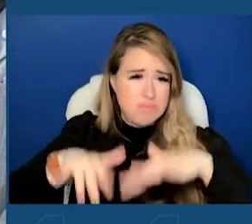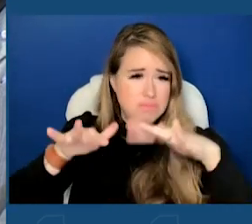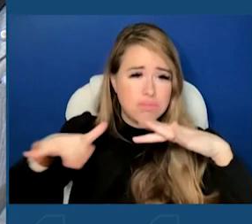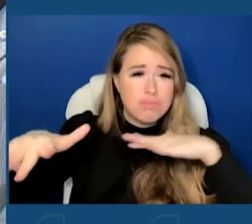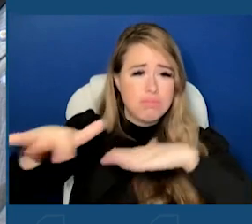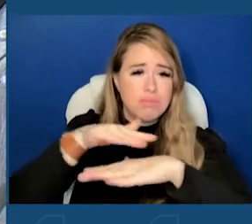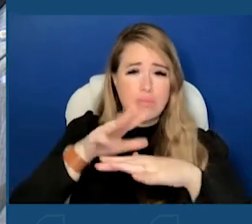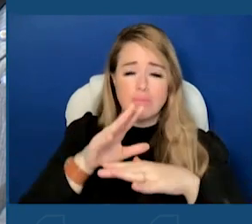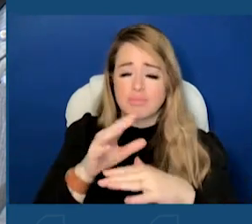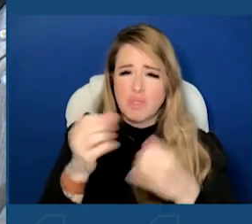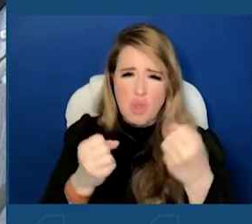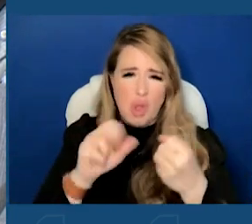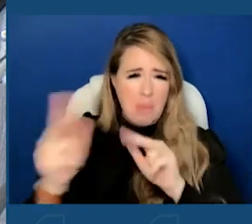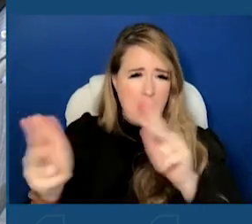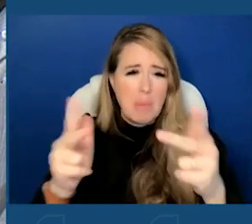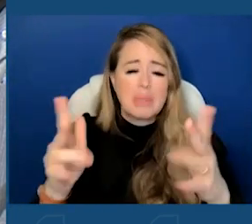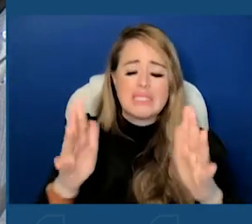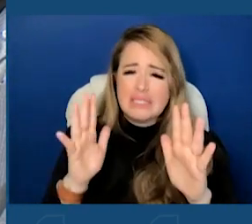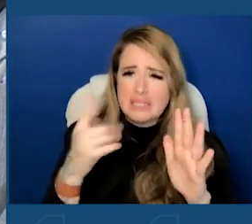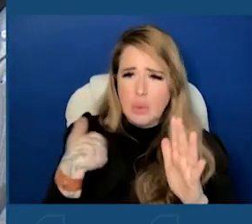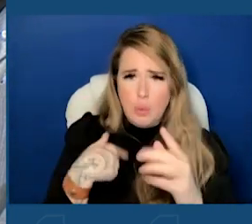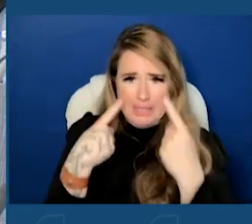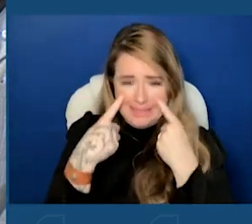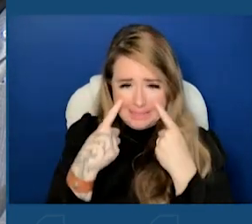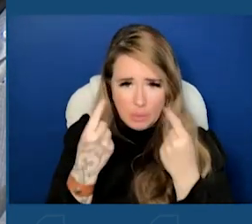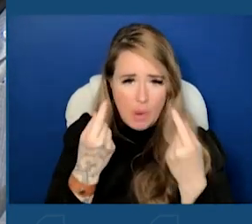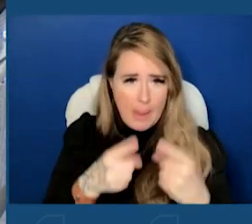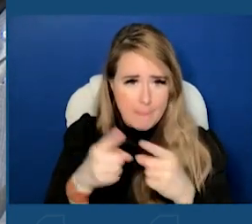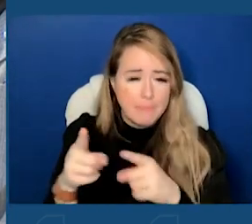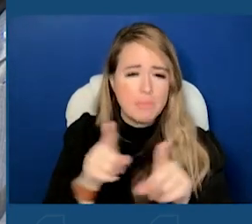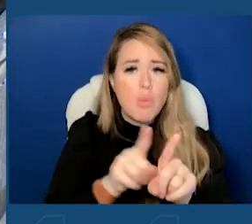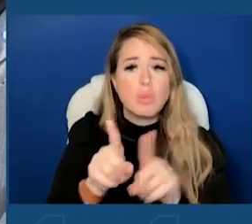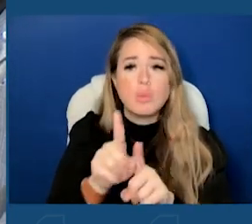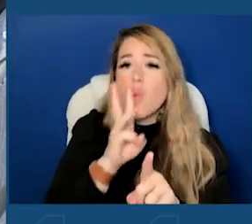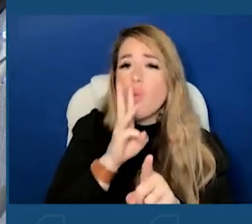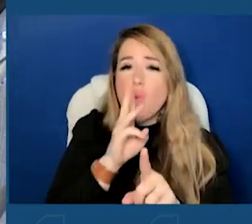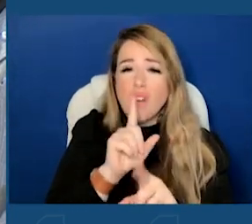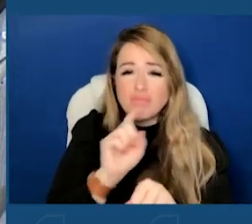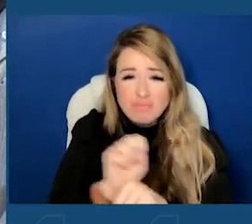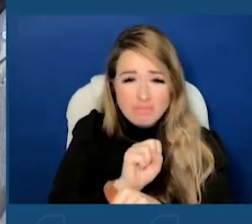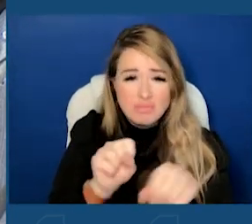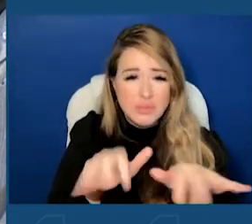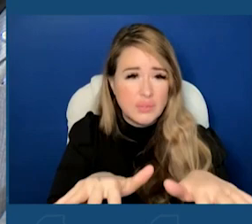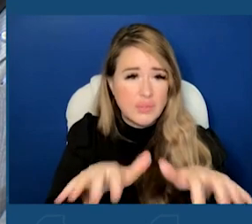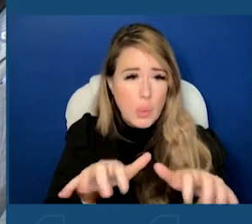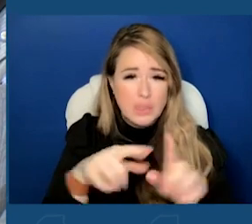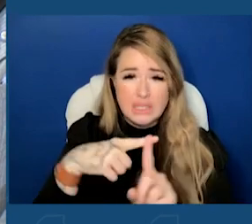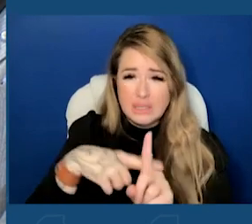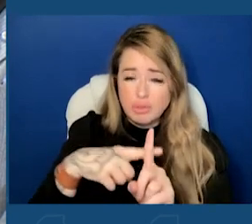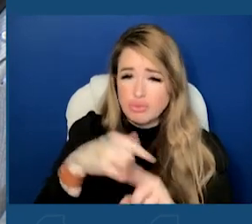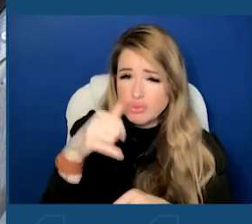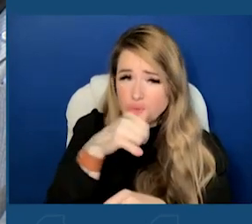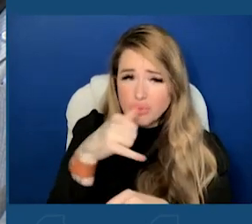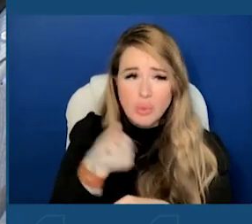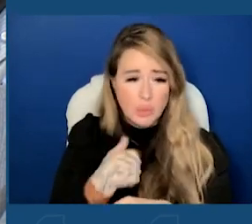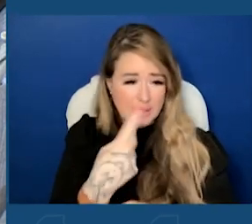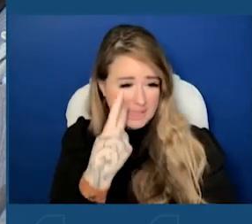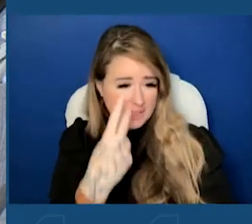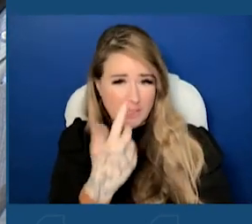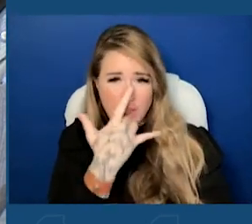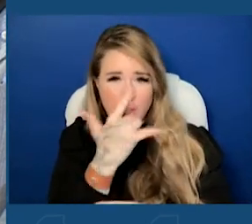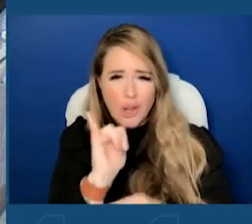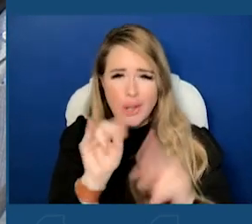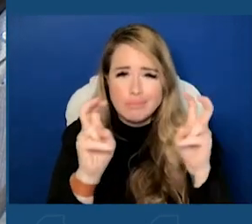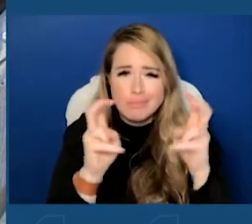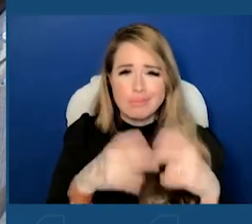And also knowing that the freezing temperature, the water literally froze and created something that was reminiscent of a skating pond or an